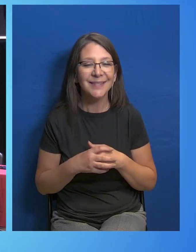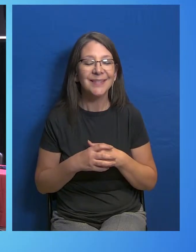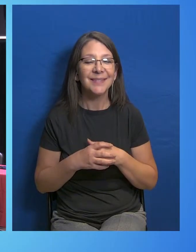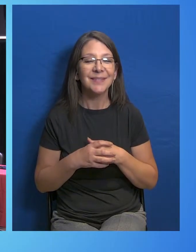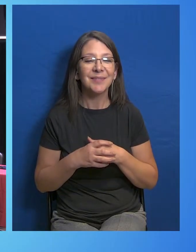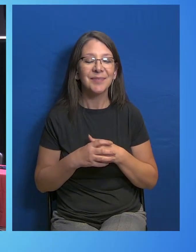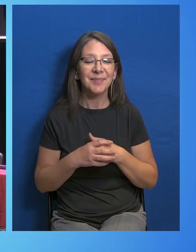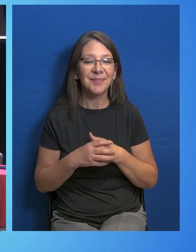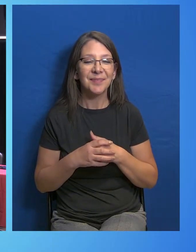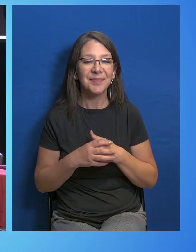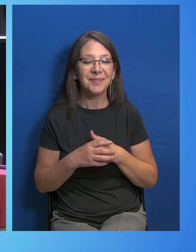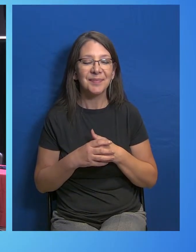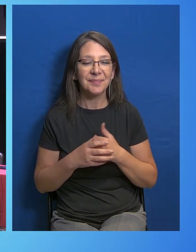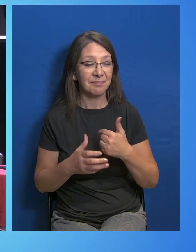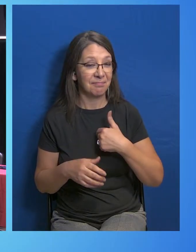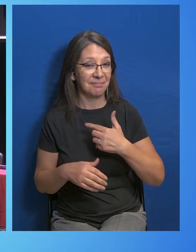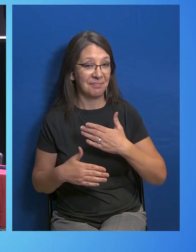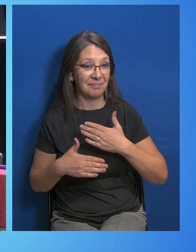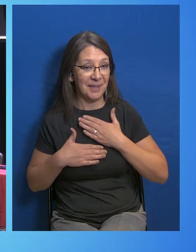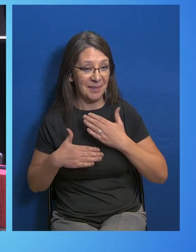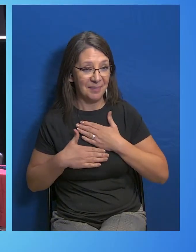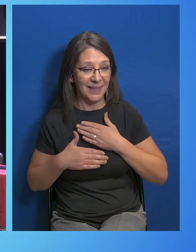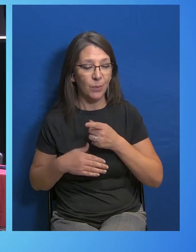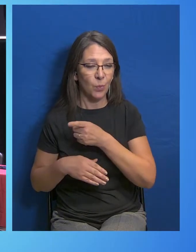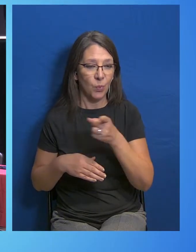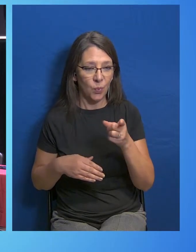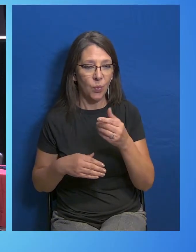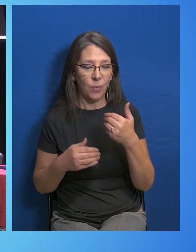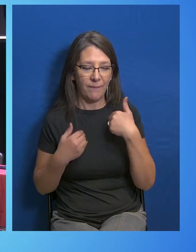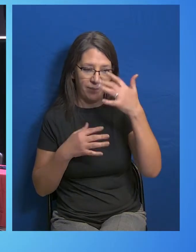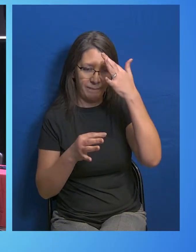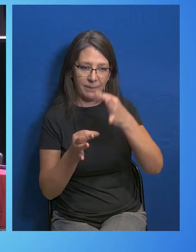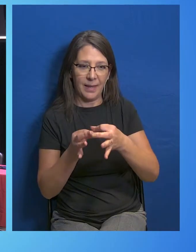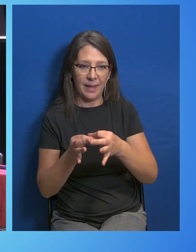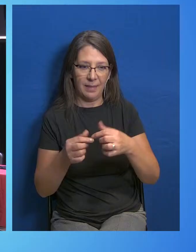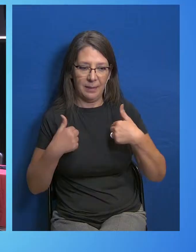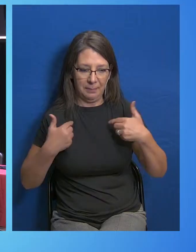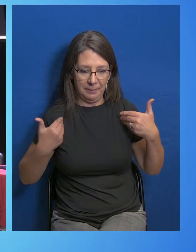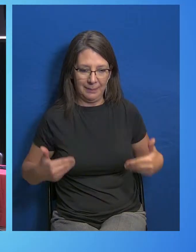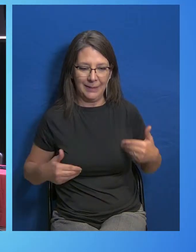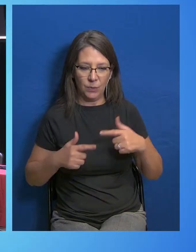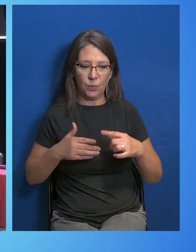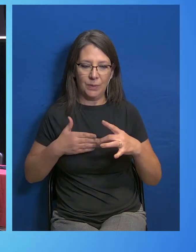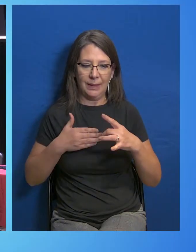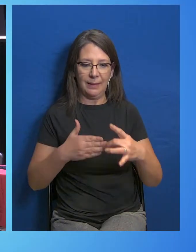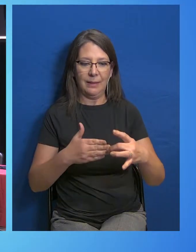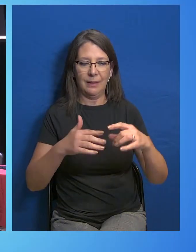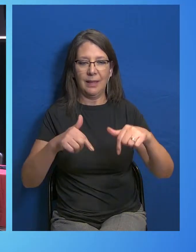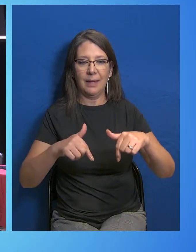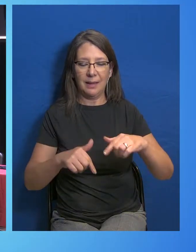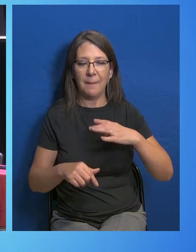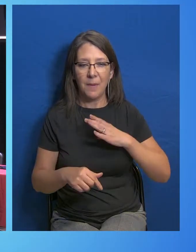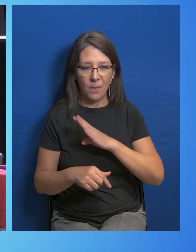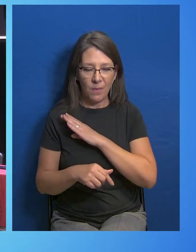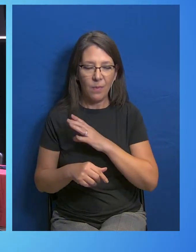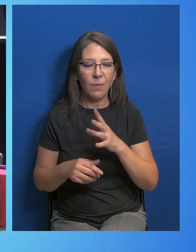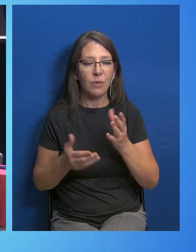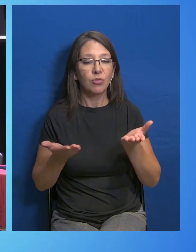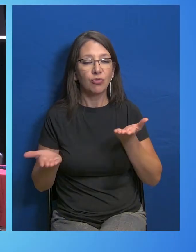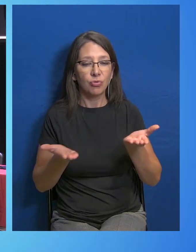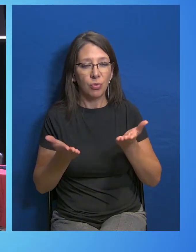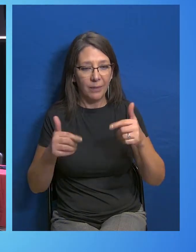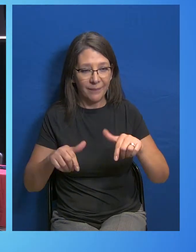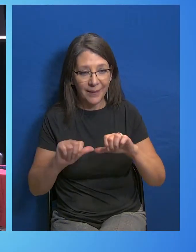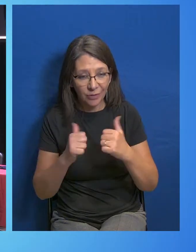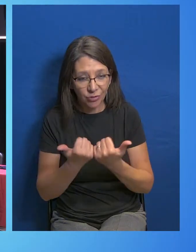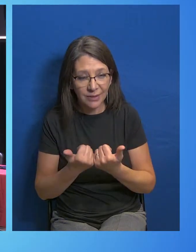I am happy that you have faith in me to lead this board and serve the agency,